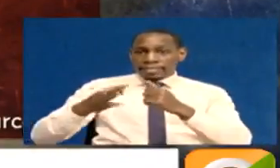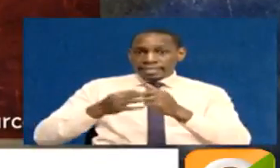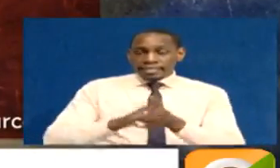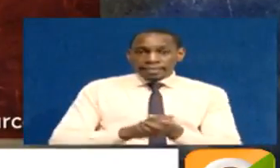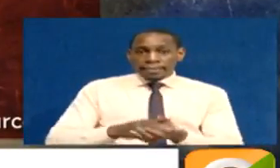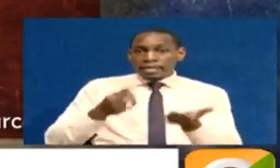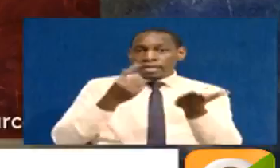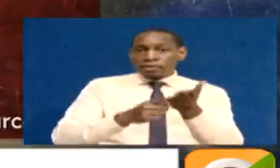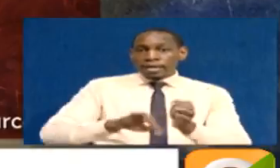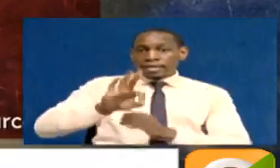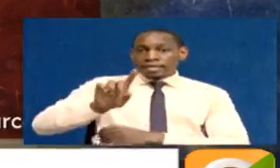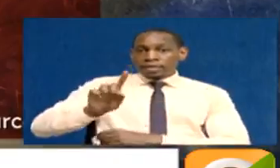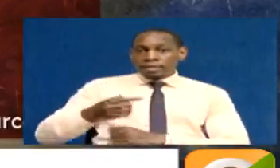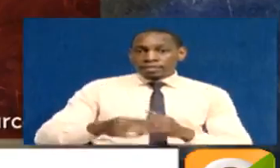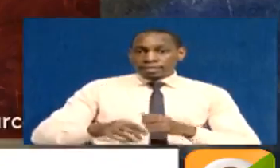49,178, Uganda